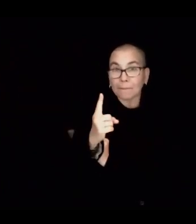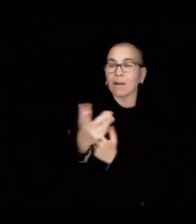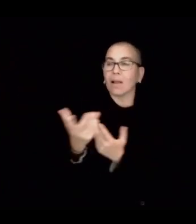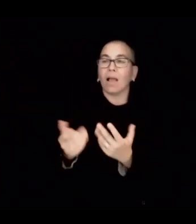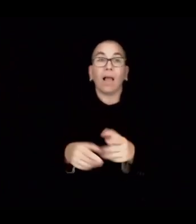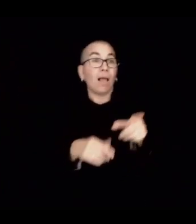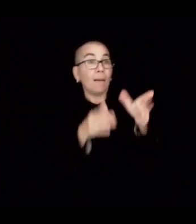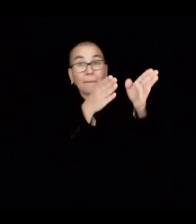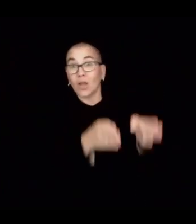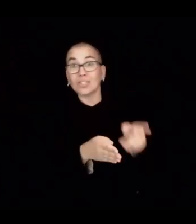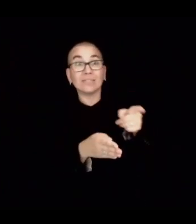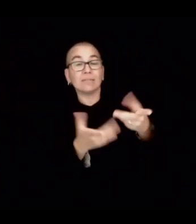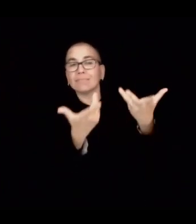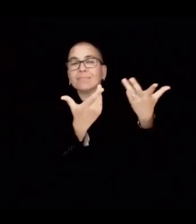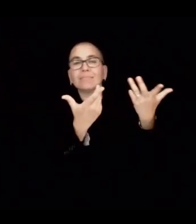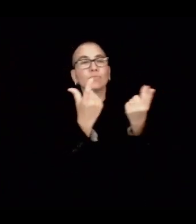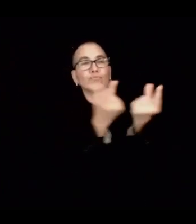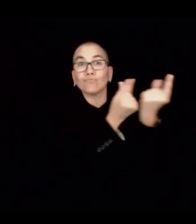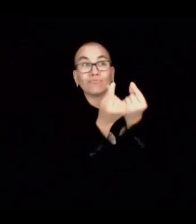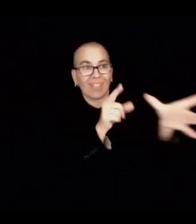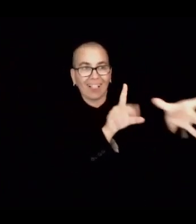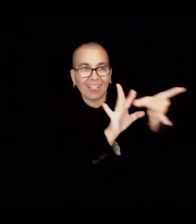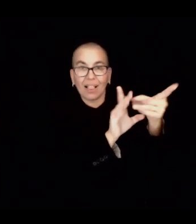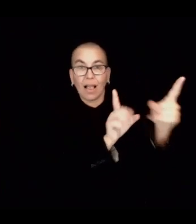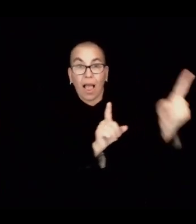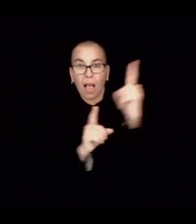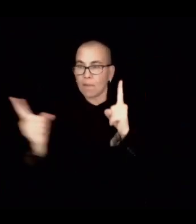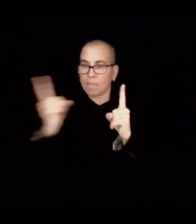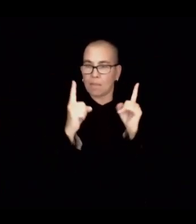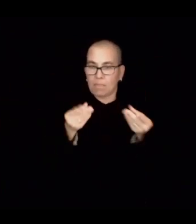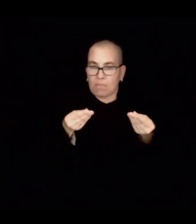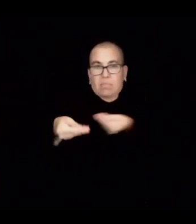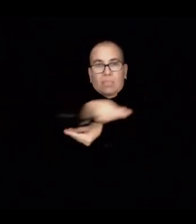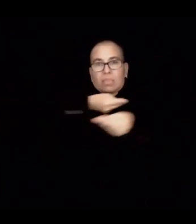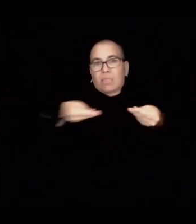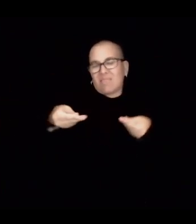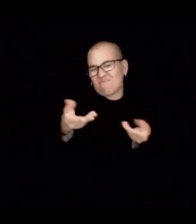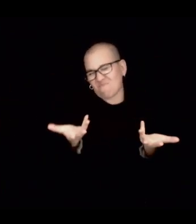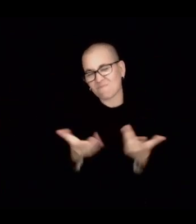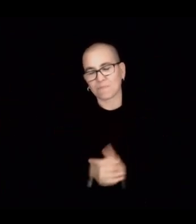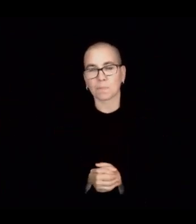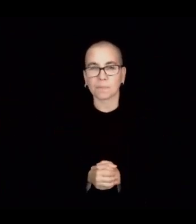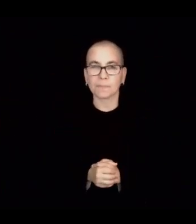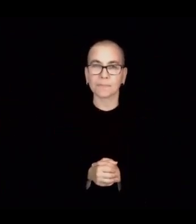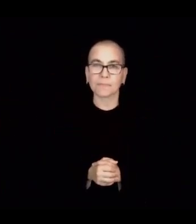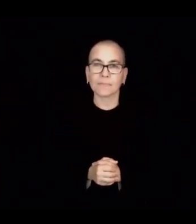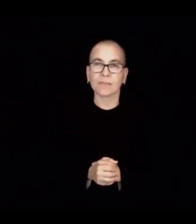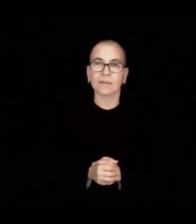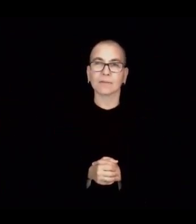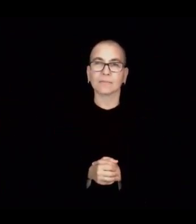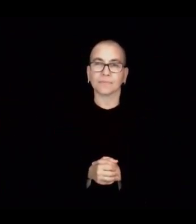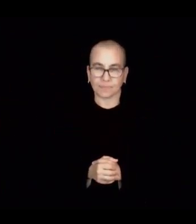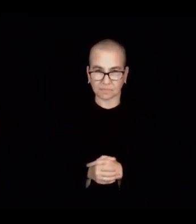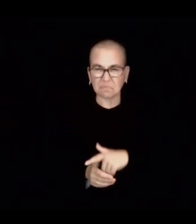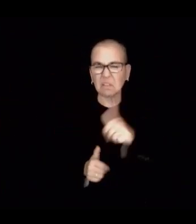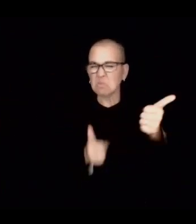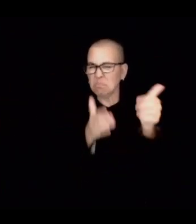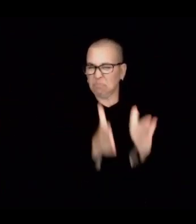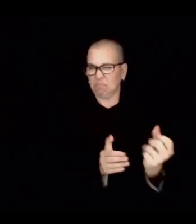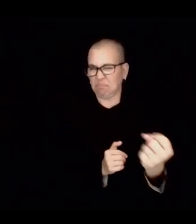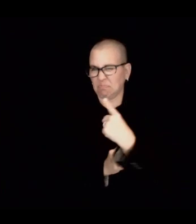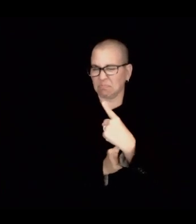And my follow-up is whether the relatively low positivity rate and some other things, whether this